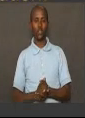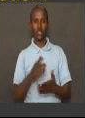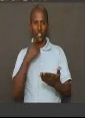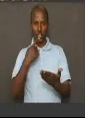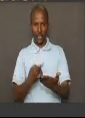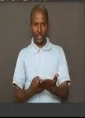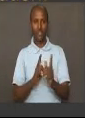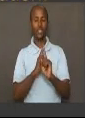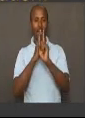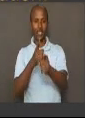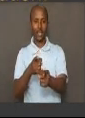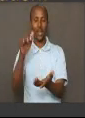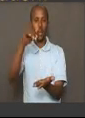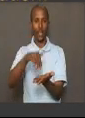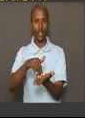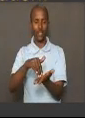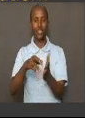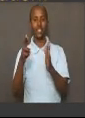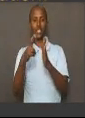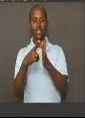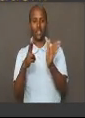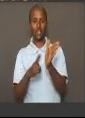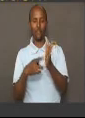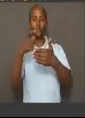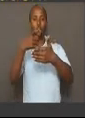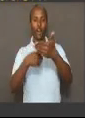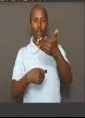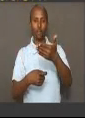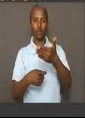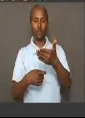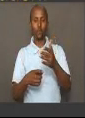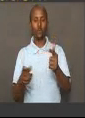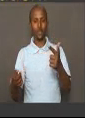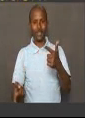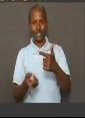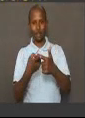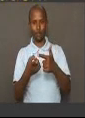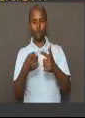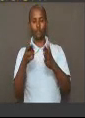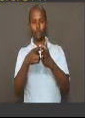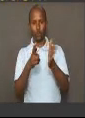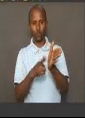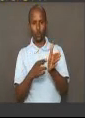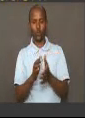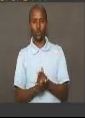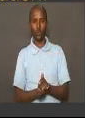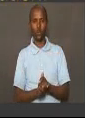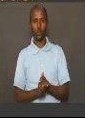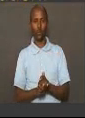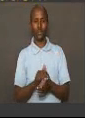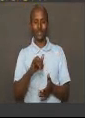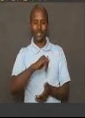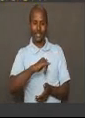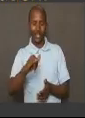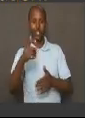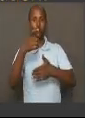Check the answers against the restricted values in step 2. Any such